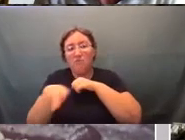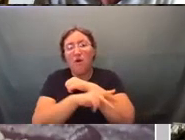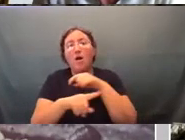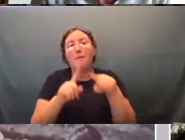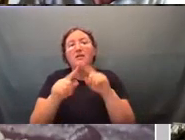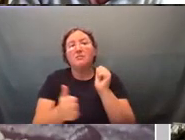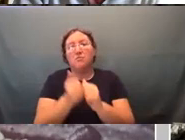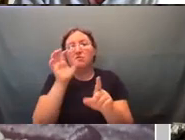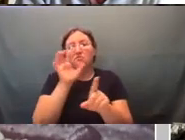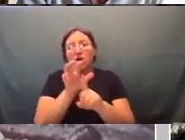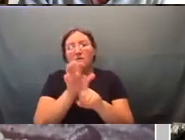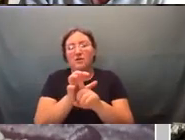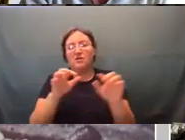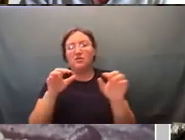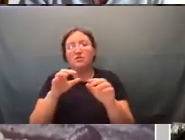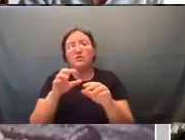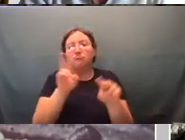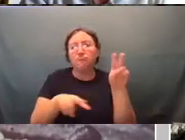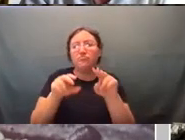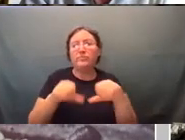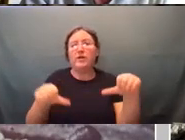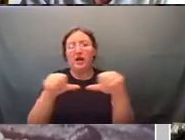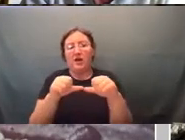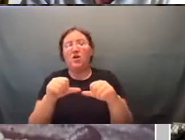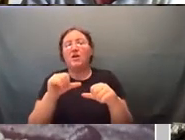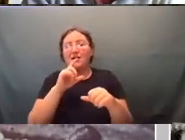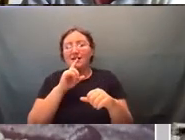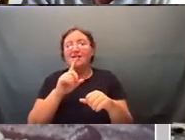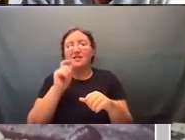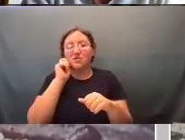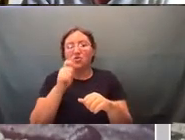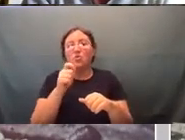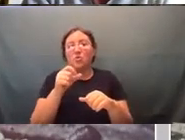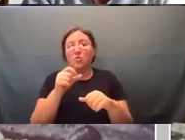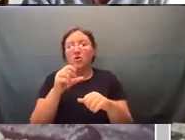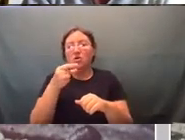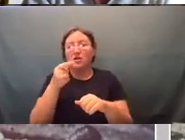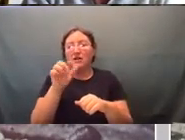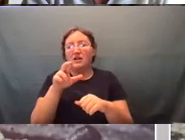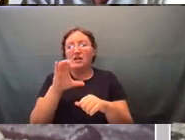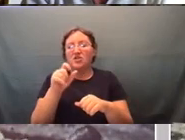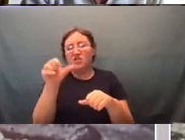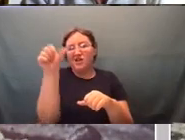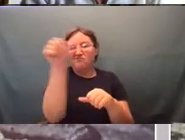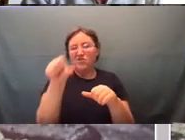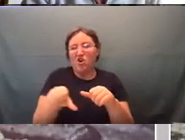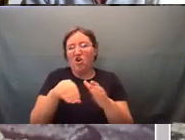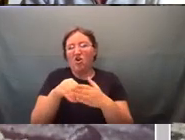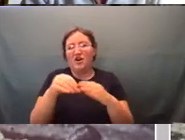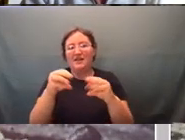populated area, the most traveled area is this really cool glacier cut scar of land.